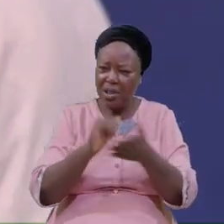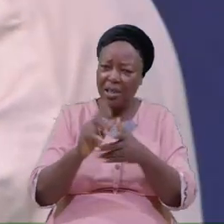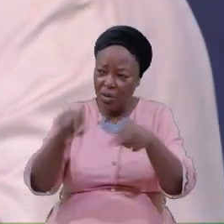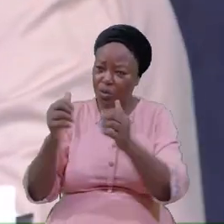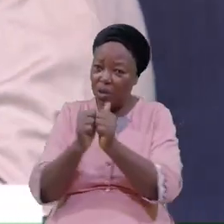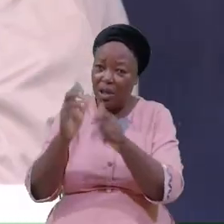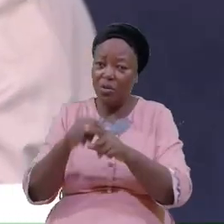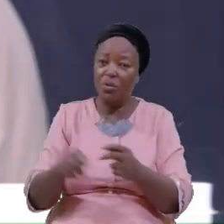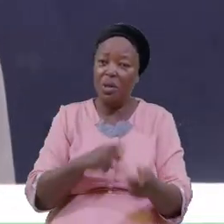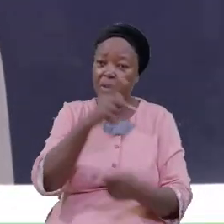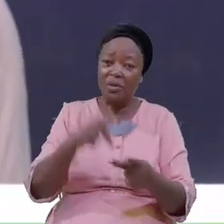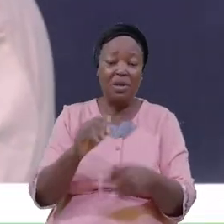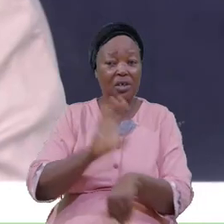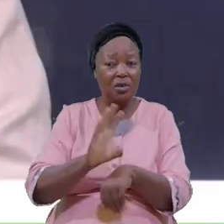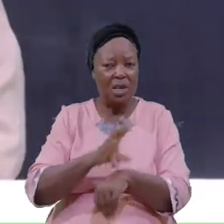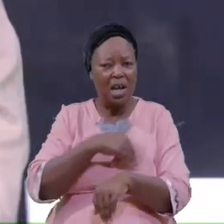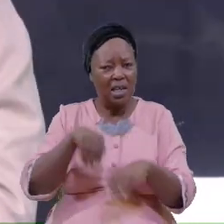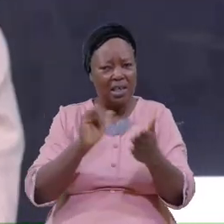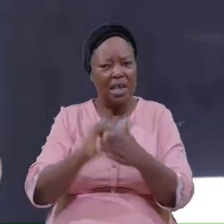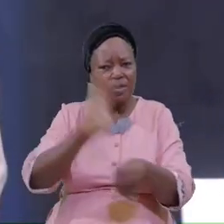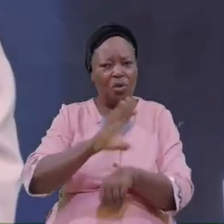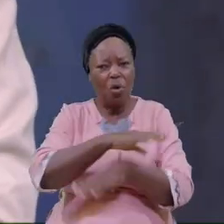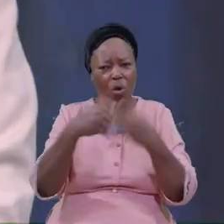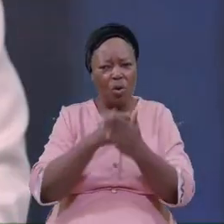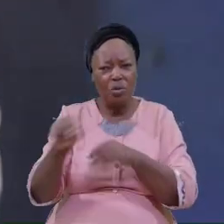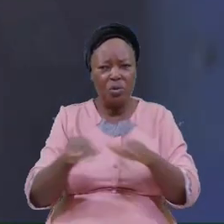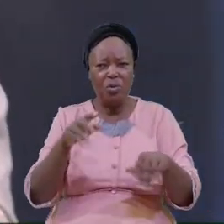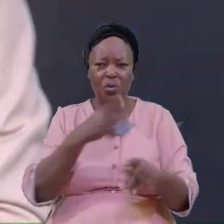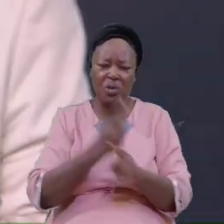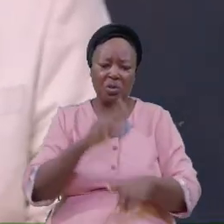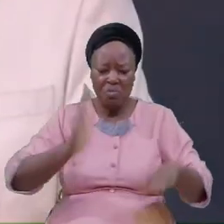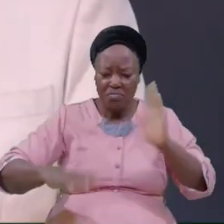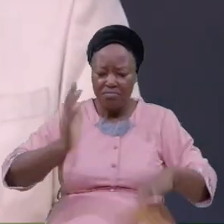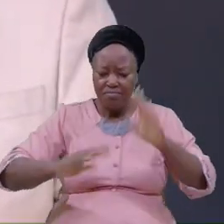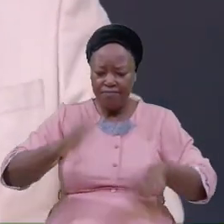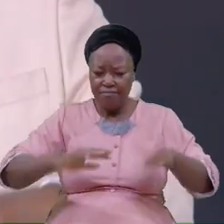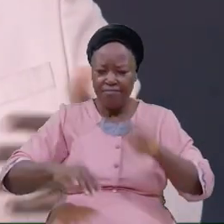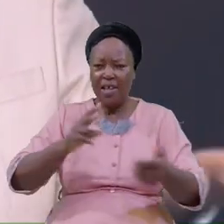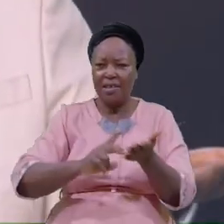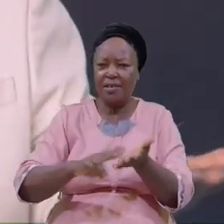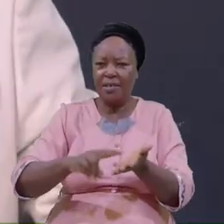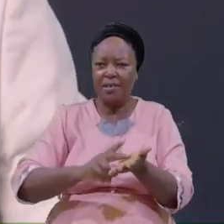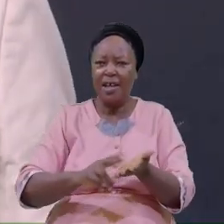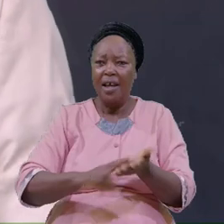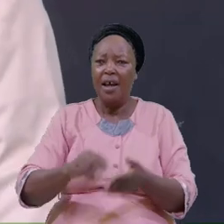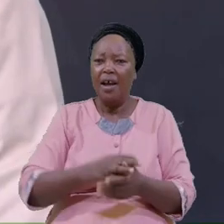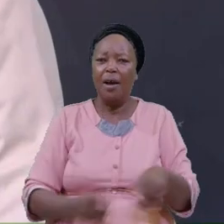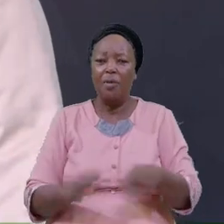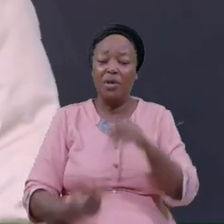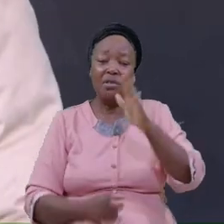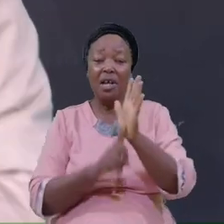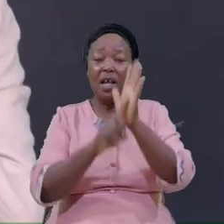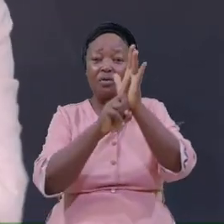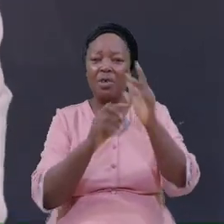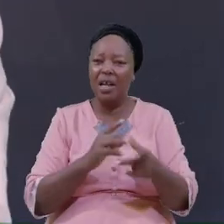that church, all we did was drum, dance, burn candle, burn incense. I